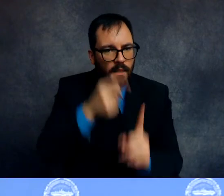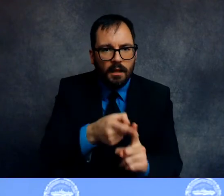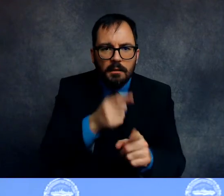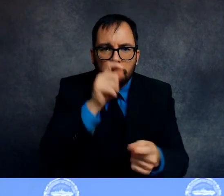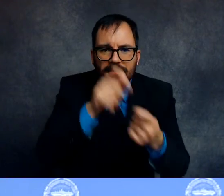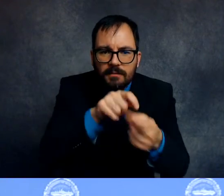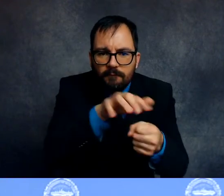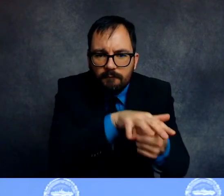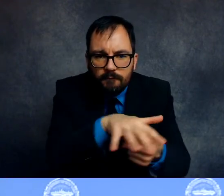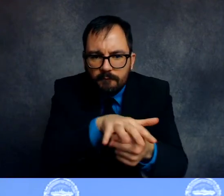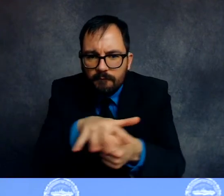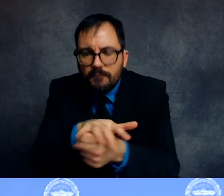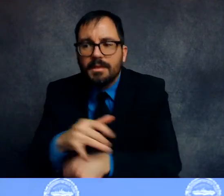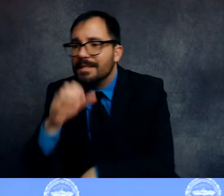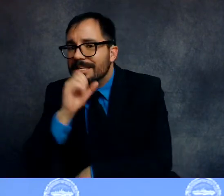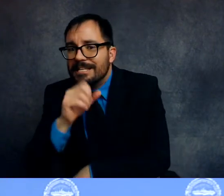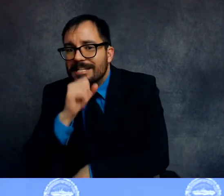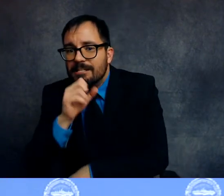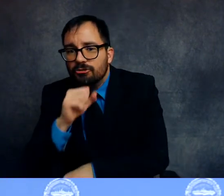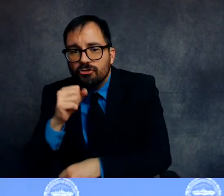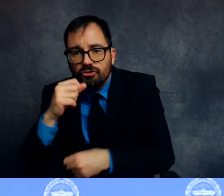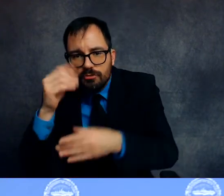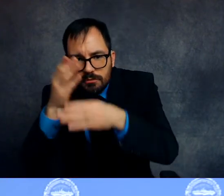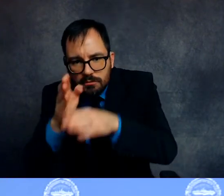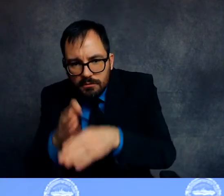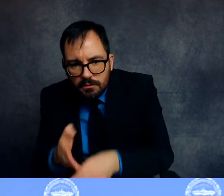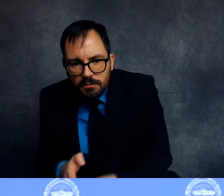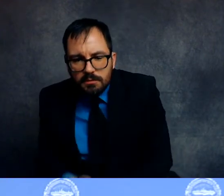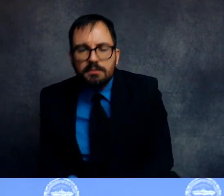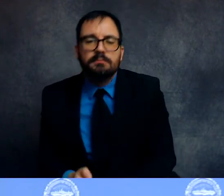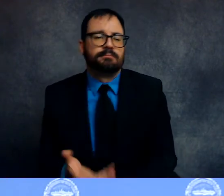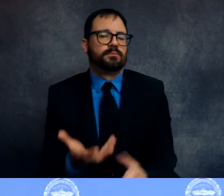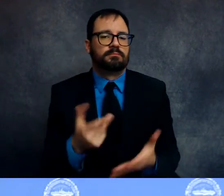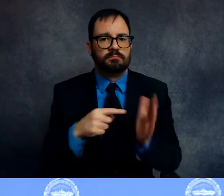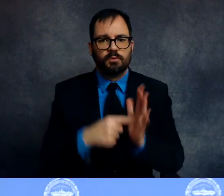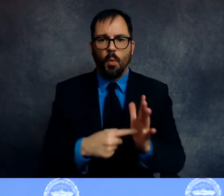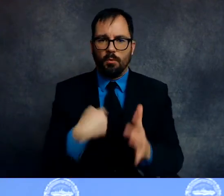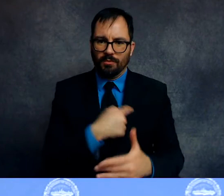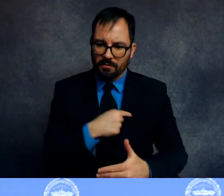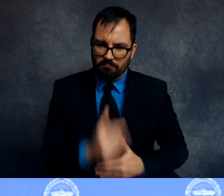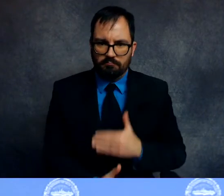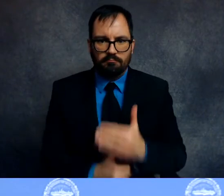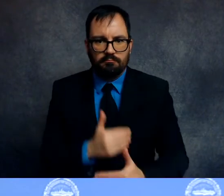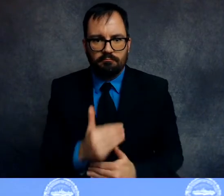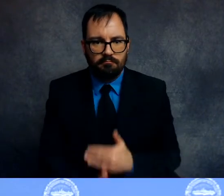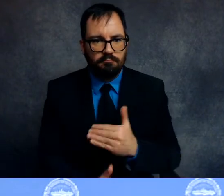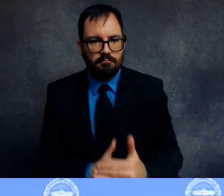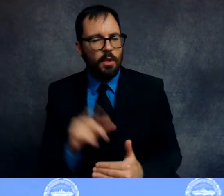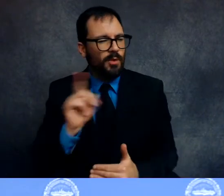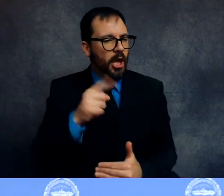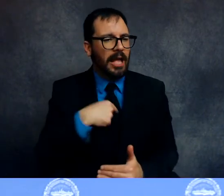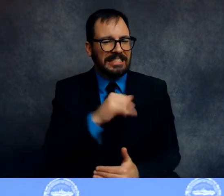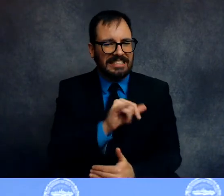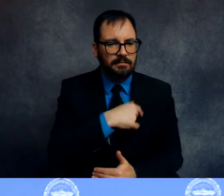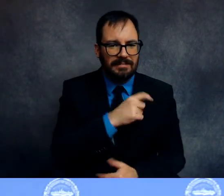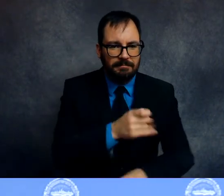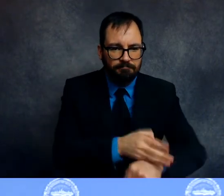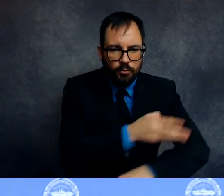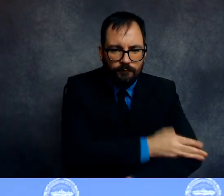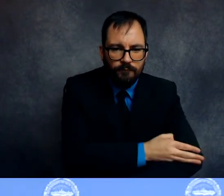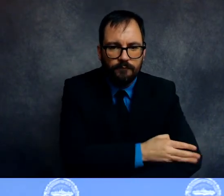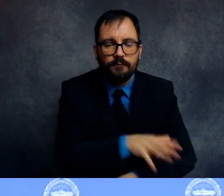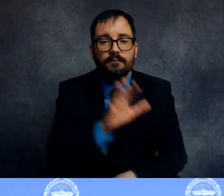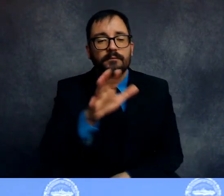to examine that data. That data will include neighborhood-based data and age-based data as well, which will help us understand where we're